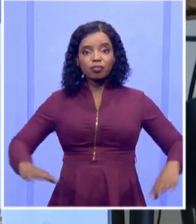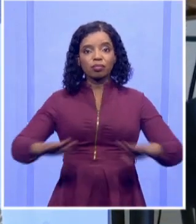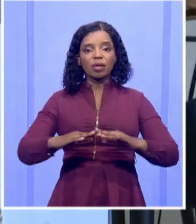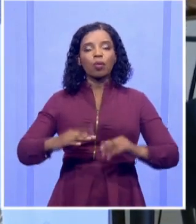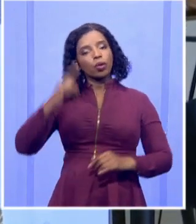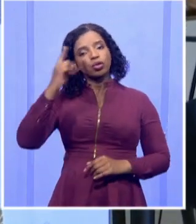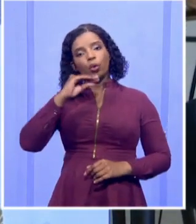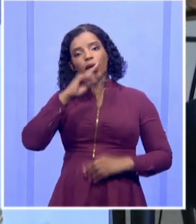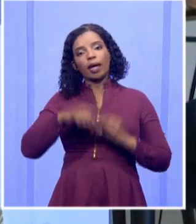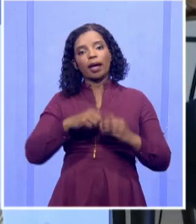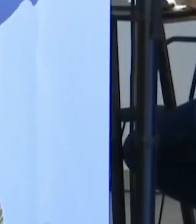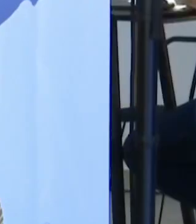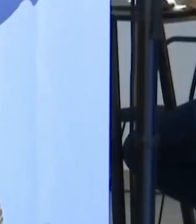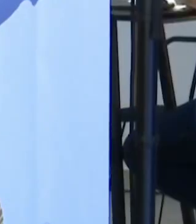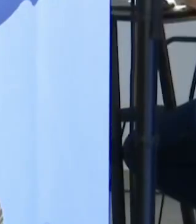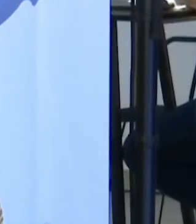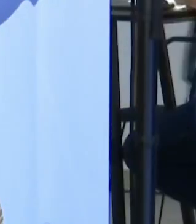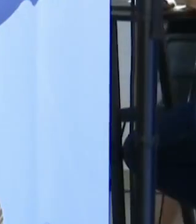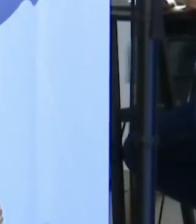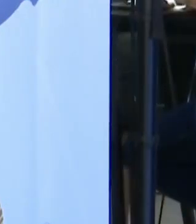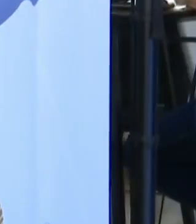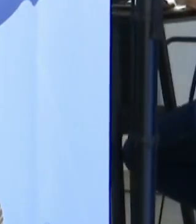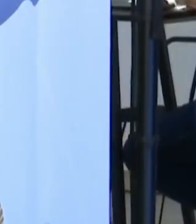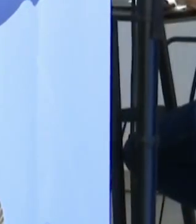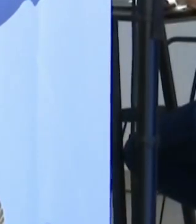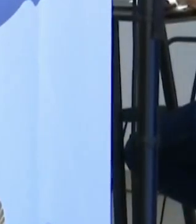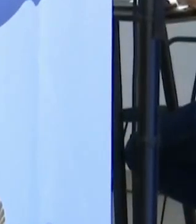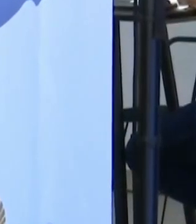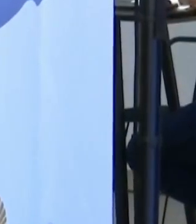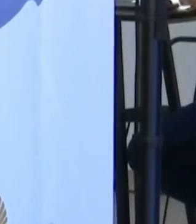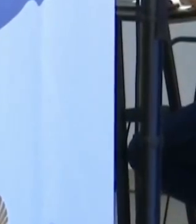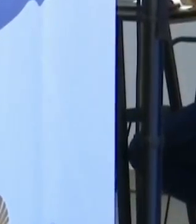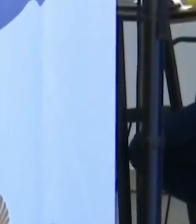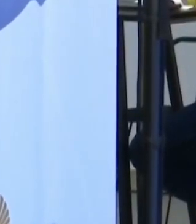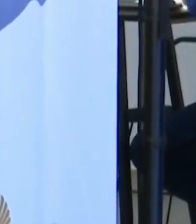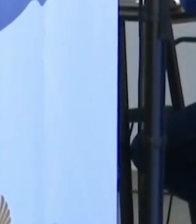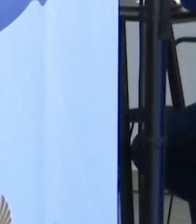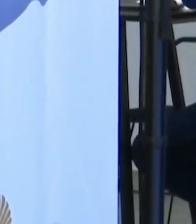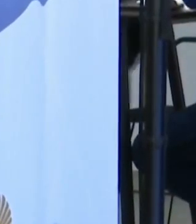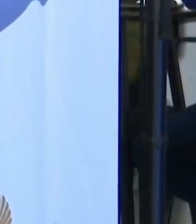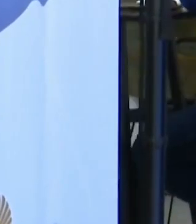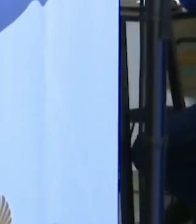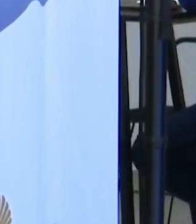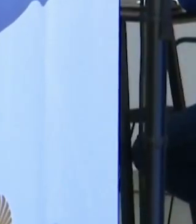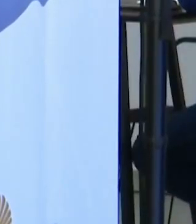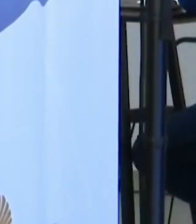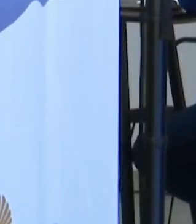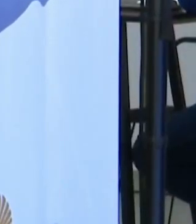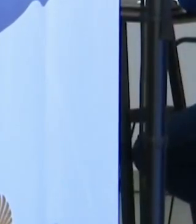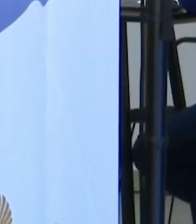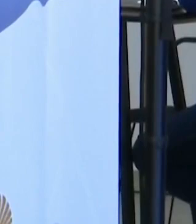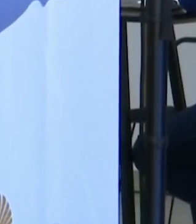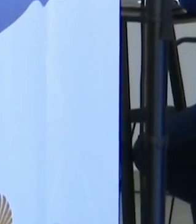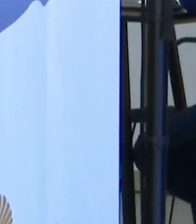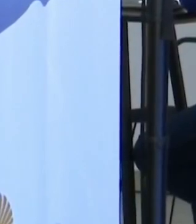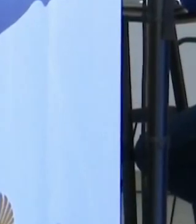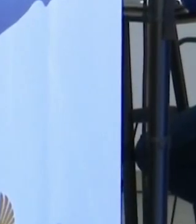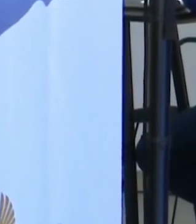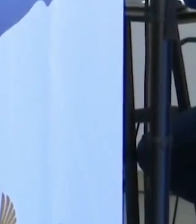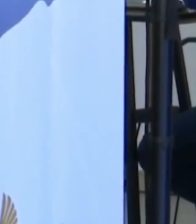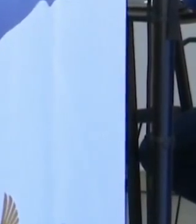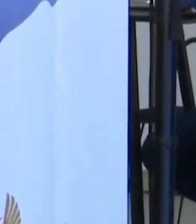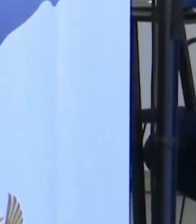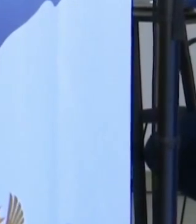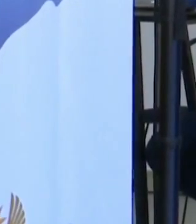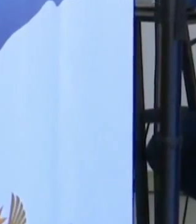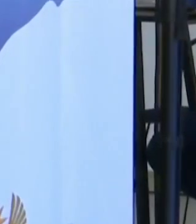we'll keep you up to speed. We have every intention as SABC, as the public broadcaster, to keep you abreast of these developments, because this